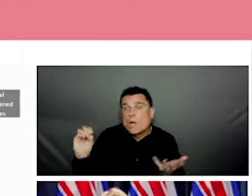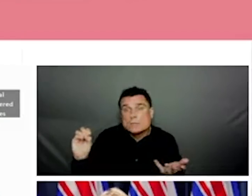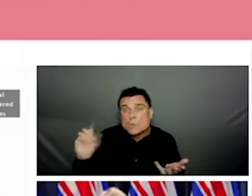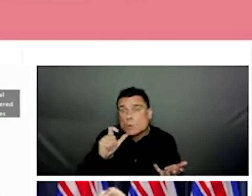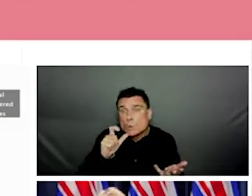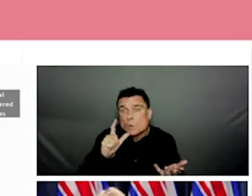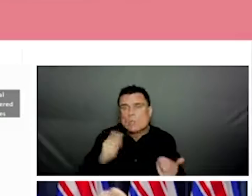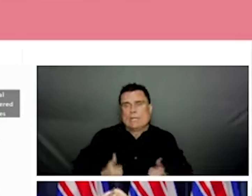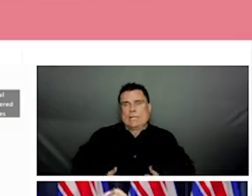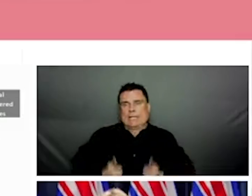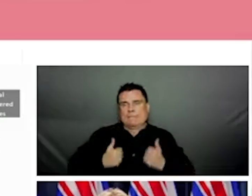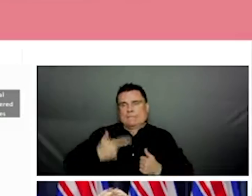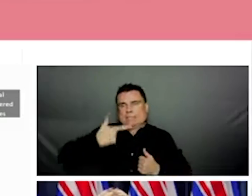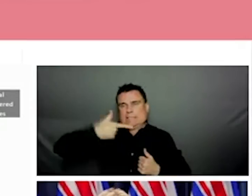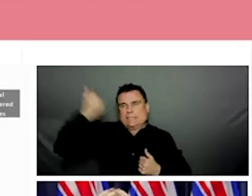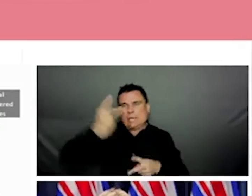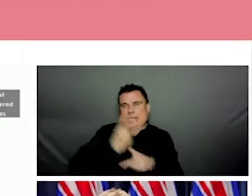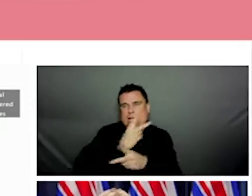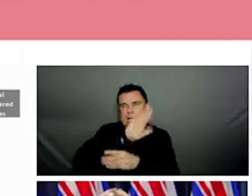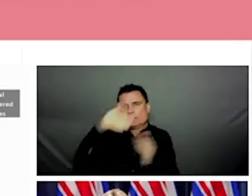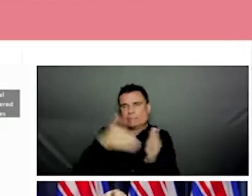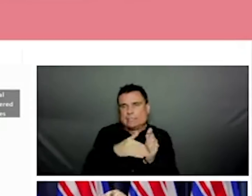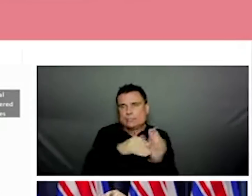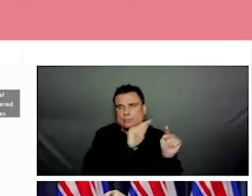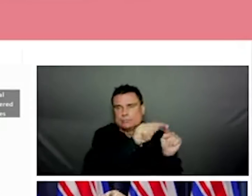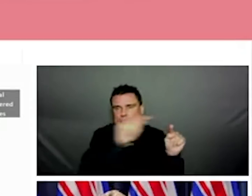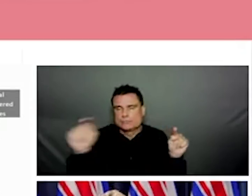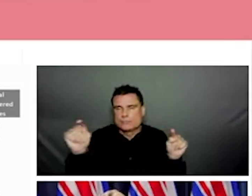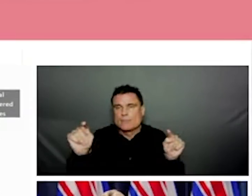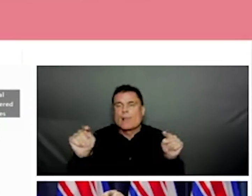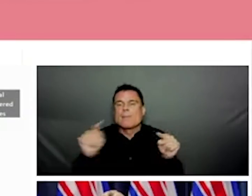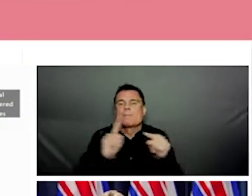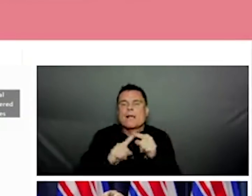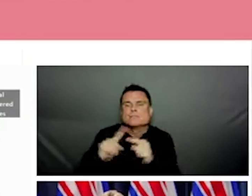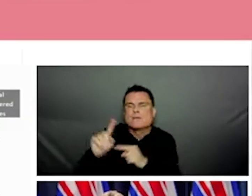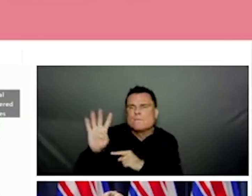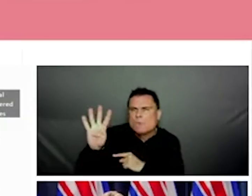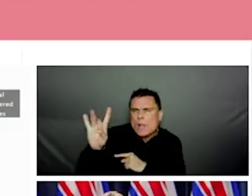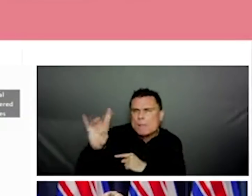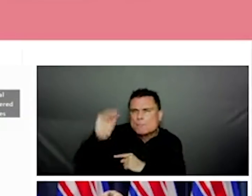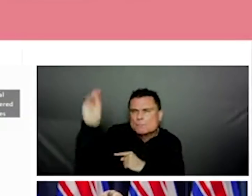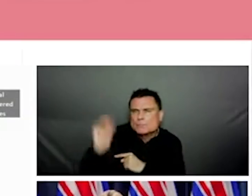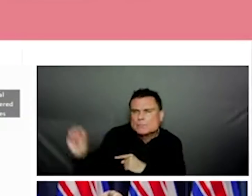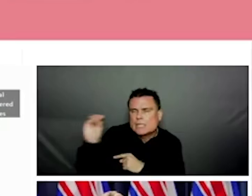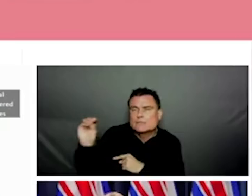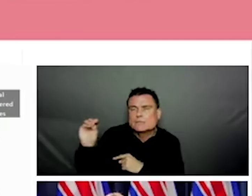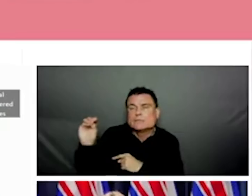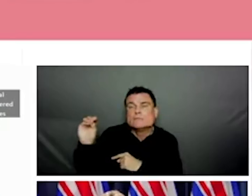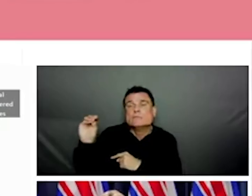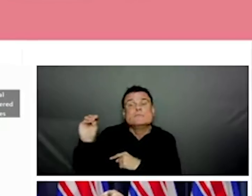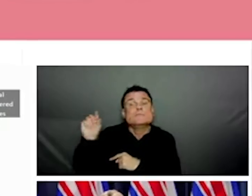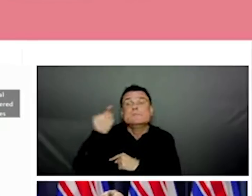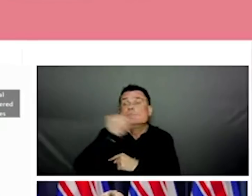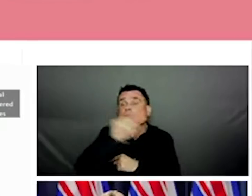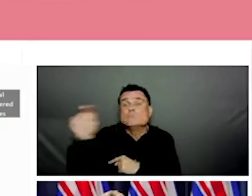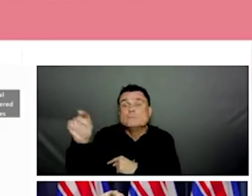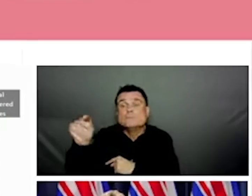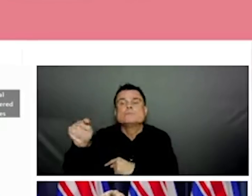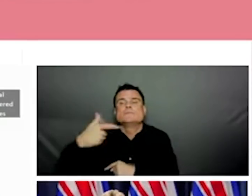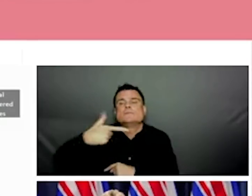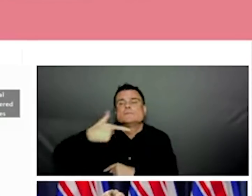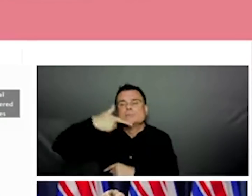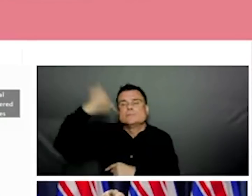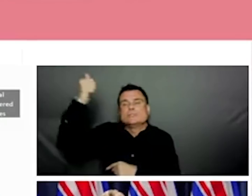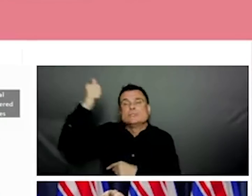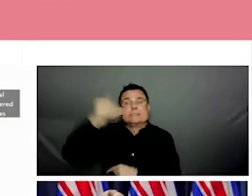started, recognizing that staff could come to the vaccine centres where we had the Pfizer vaccine. We have a small